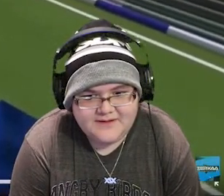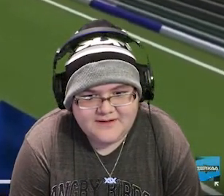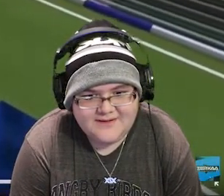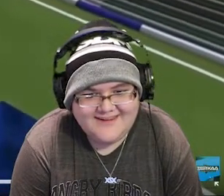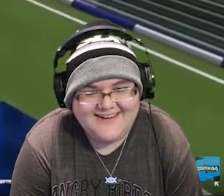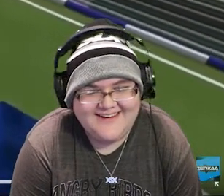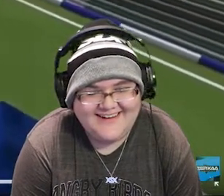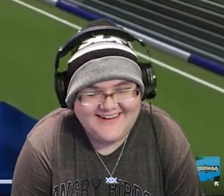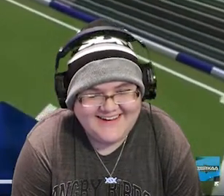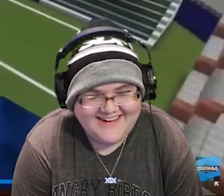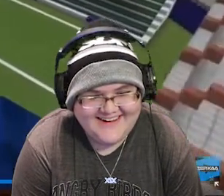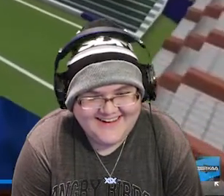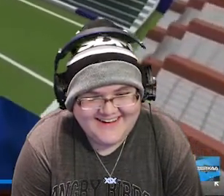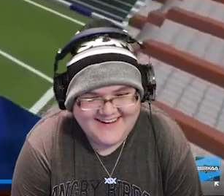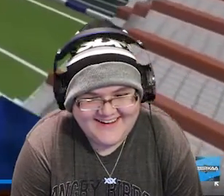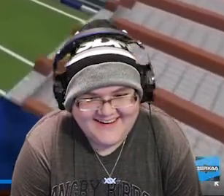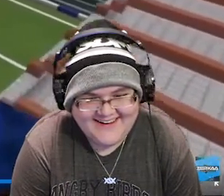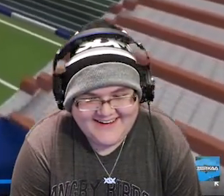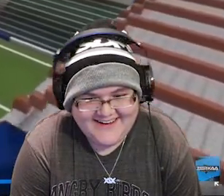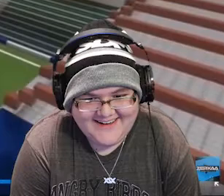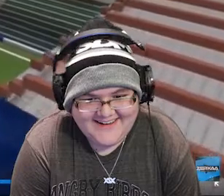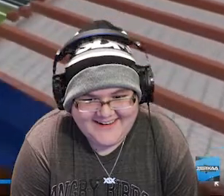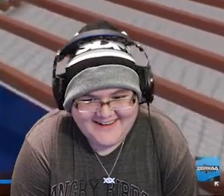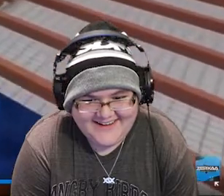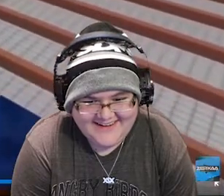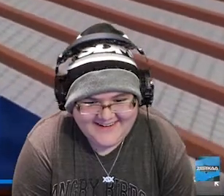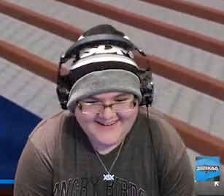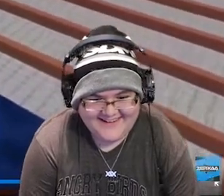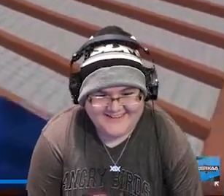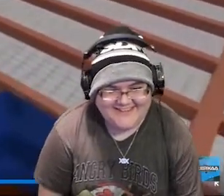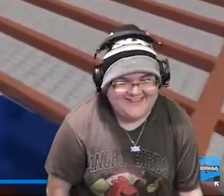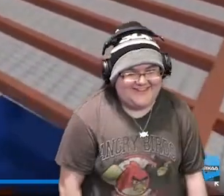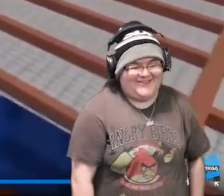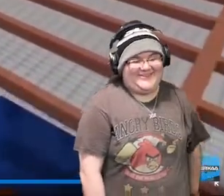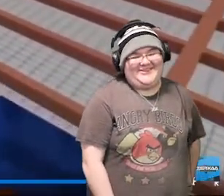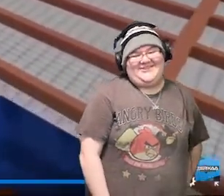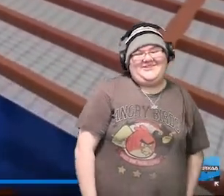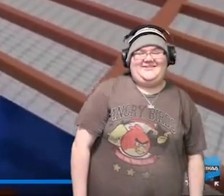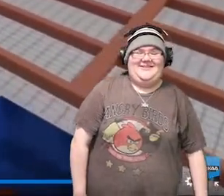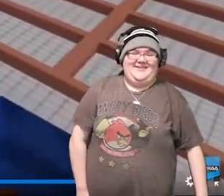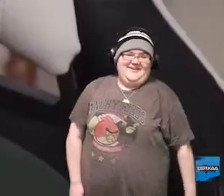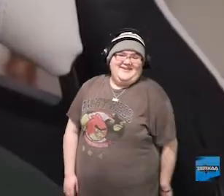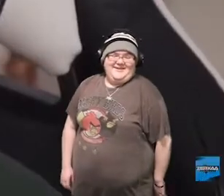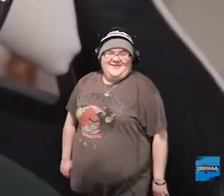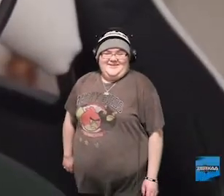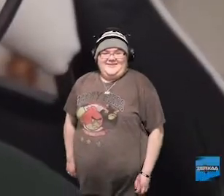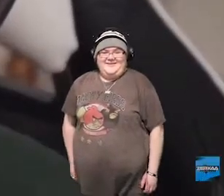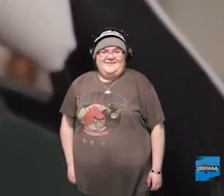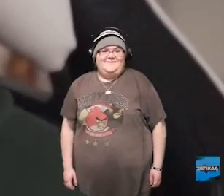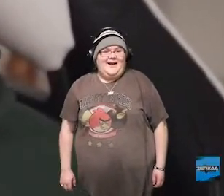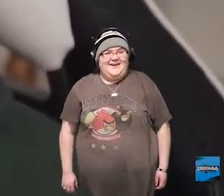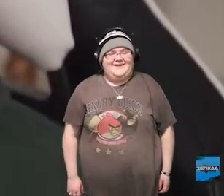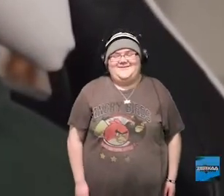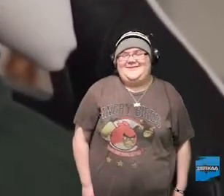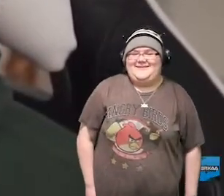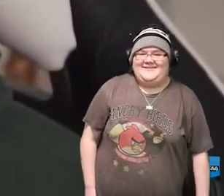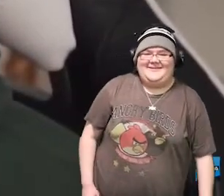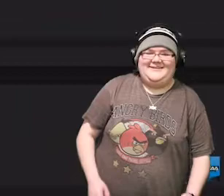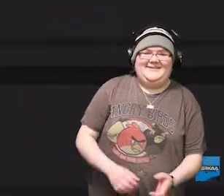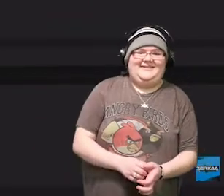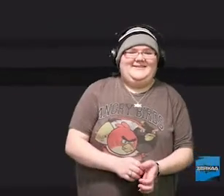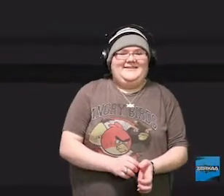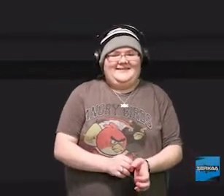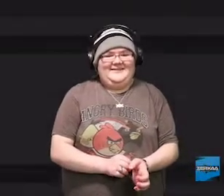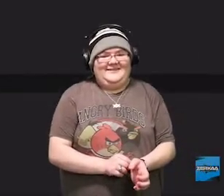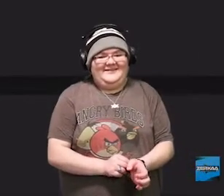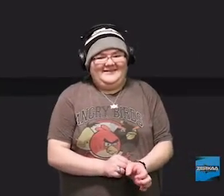second channel. That's nuts. Oi. No, that's good. That's really good. Minecraft's sick, man. Minecraft's right? Such oh a good God. Game.